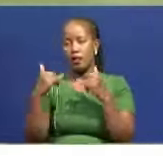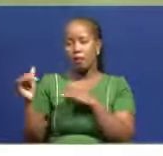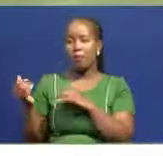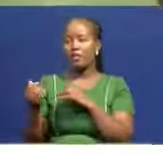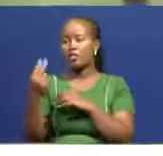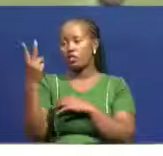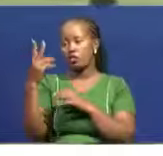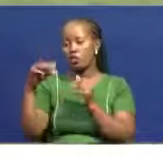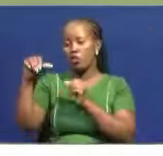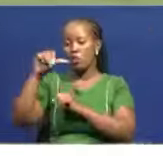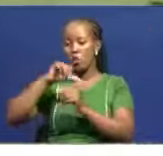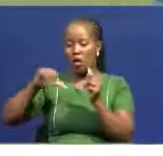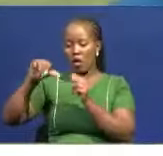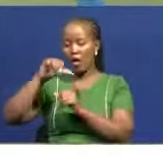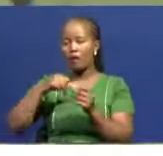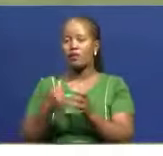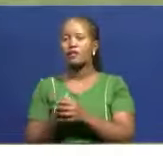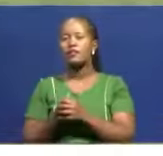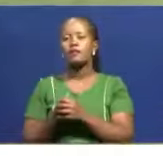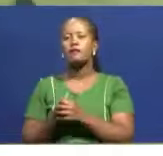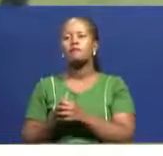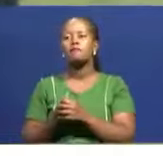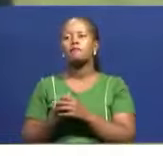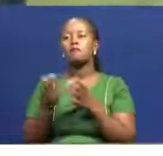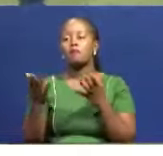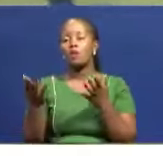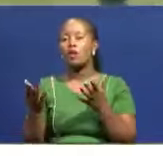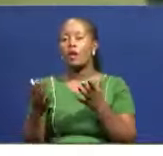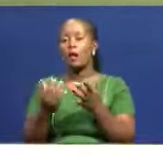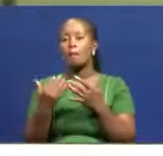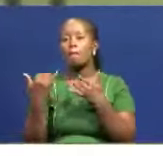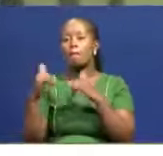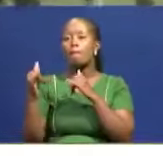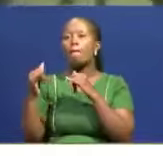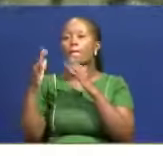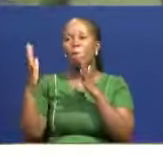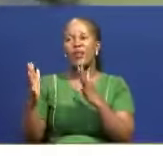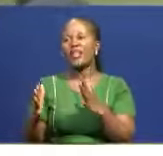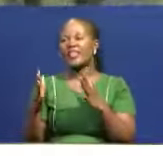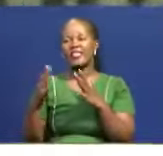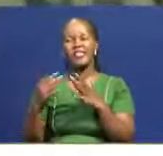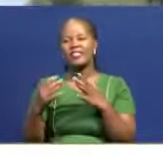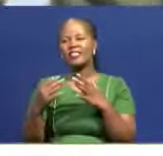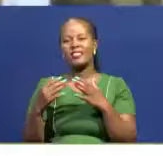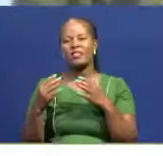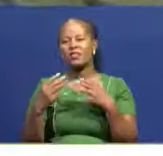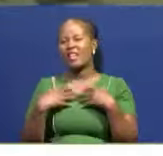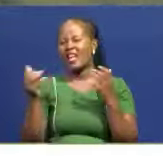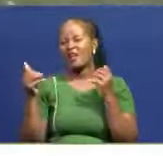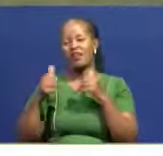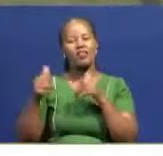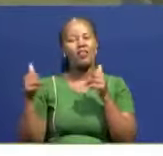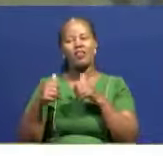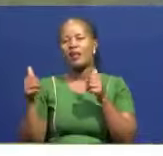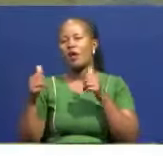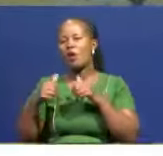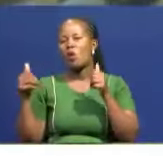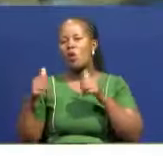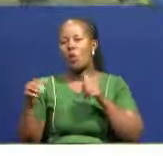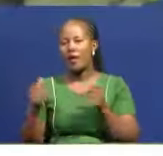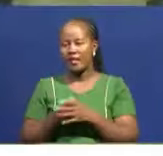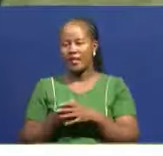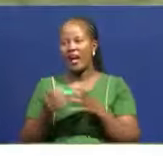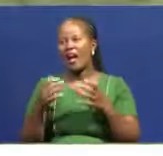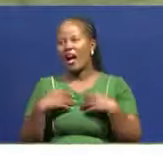of the Enterprise Cup. So the players are still fit. which really helps. I think there's some